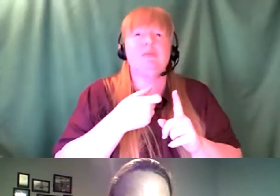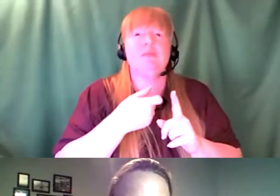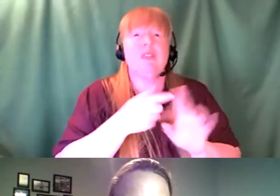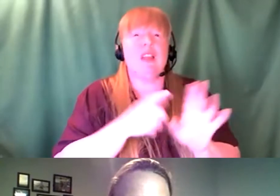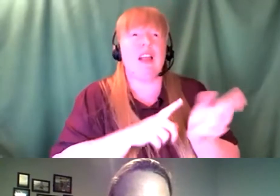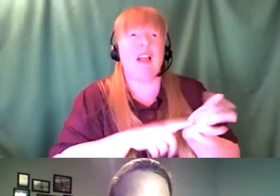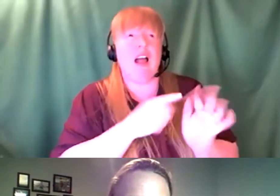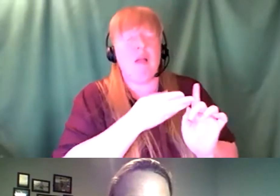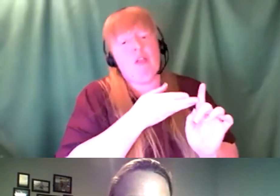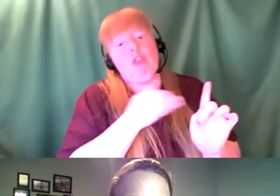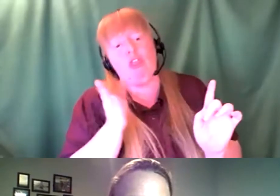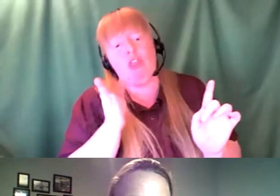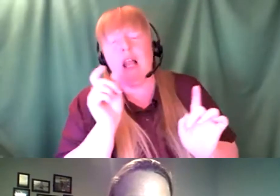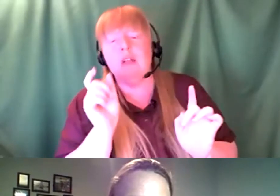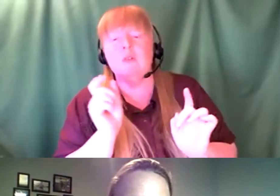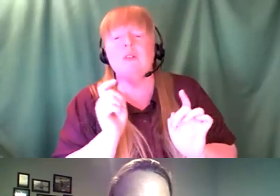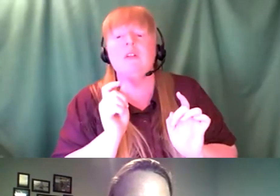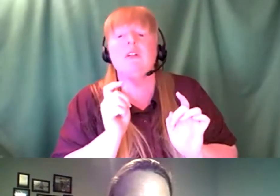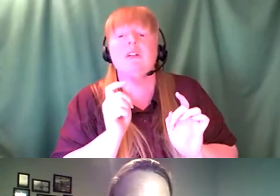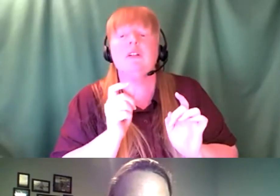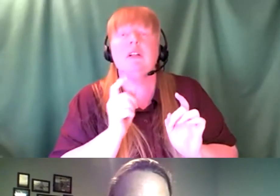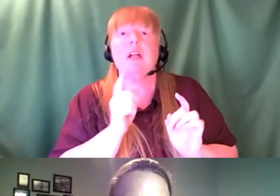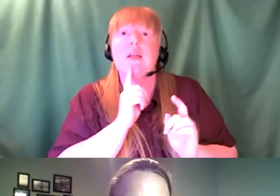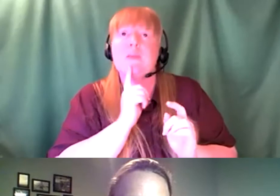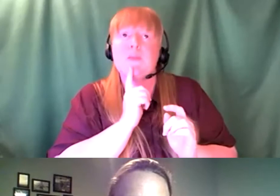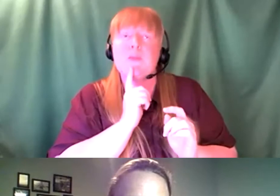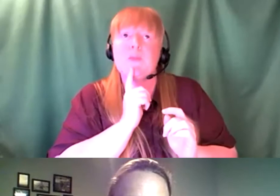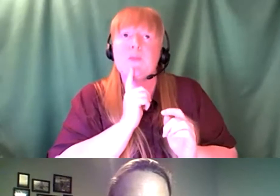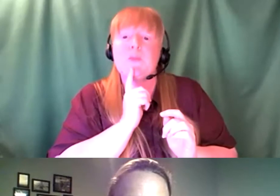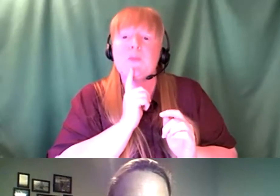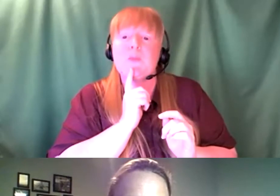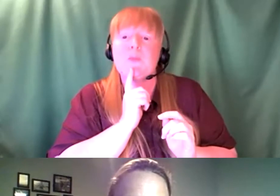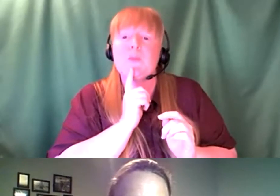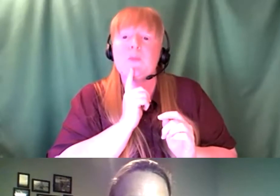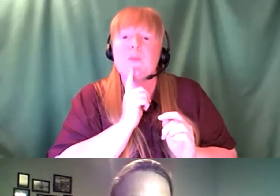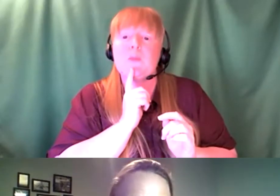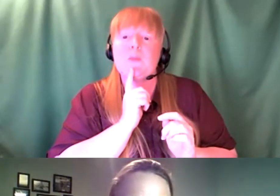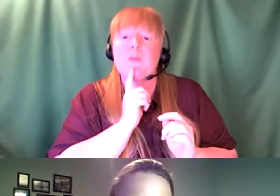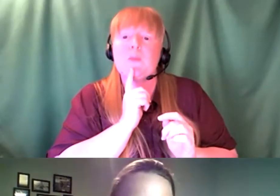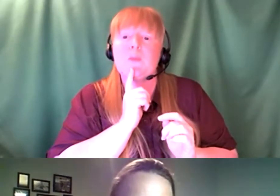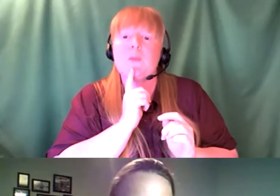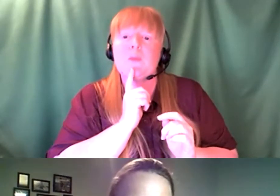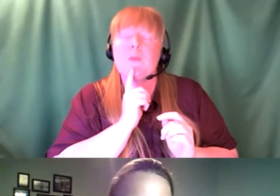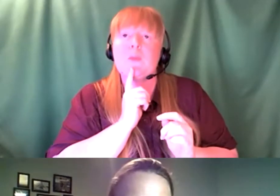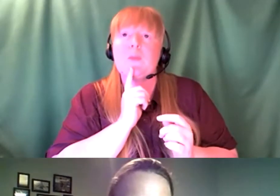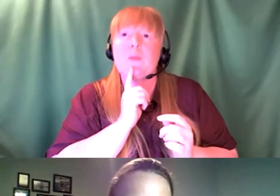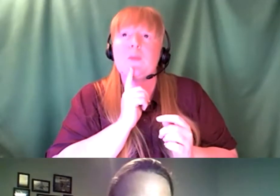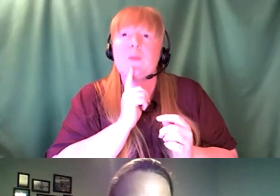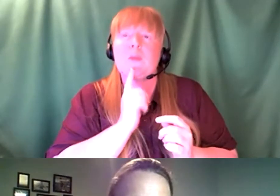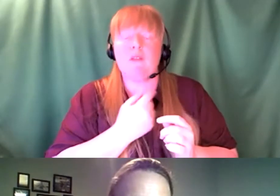you've just said, Emma, but maintaining the point that step out your comfort zone. It's